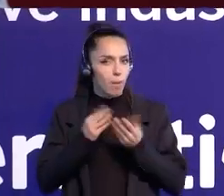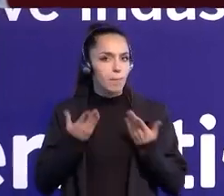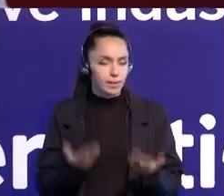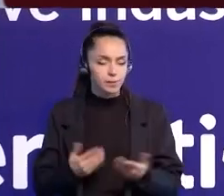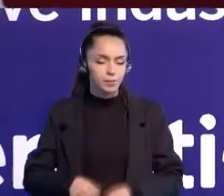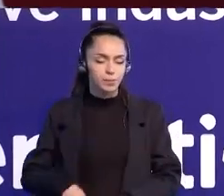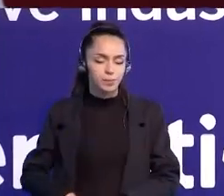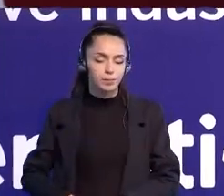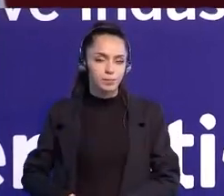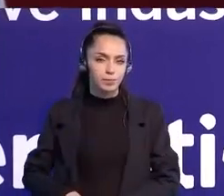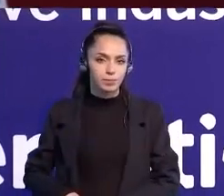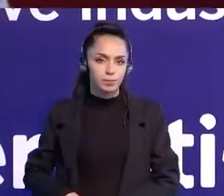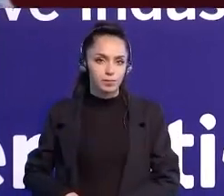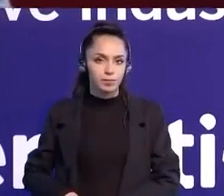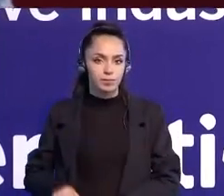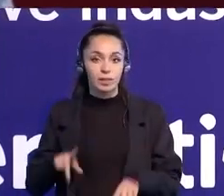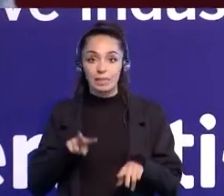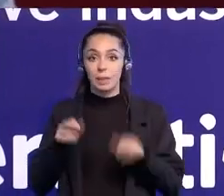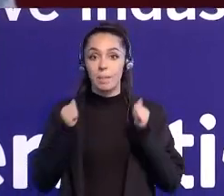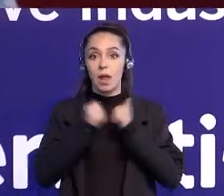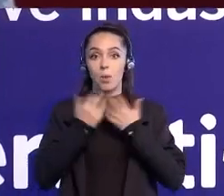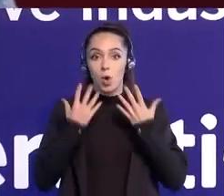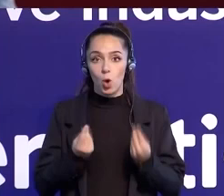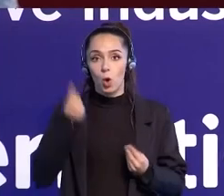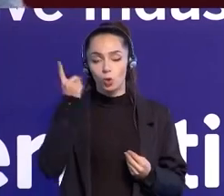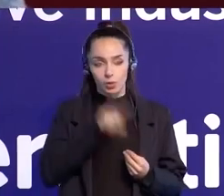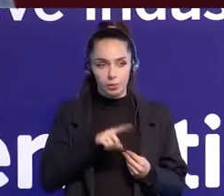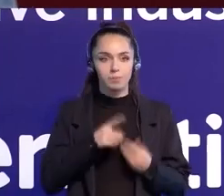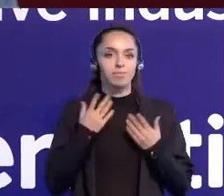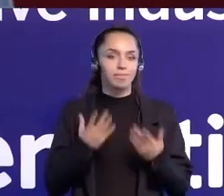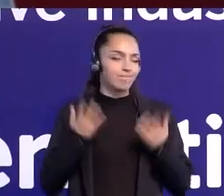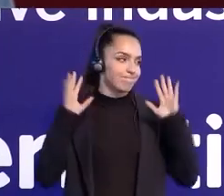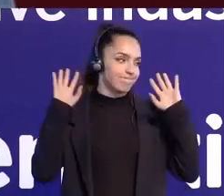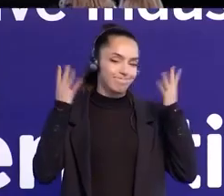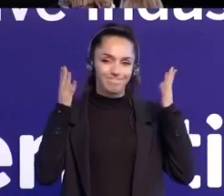industries cannot exist in autocratic country.